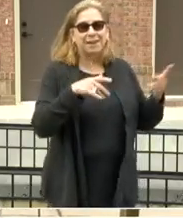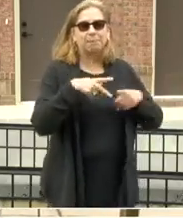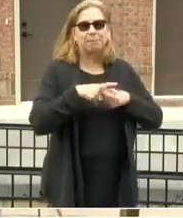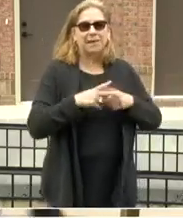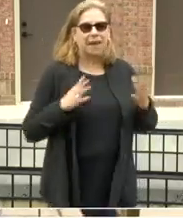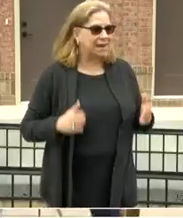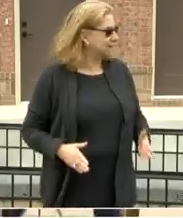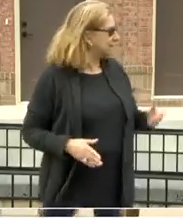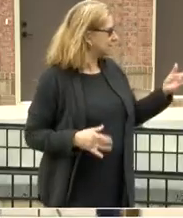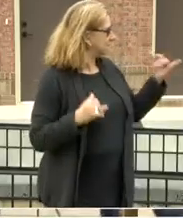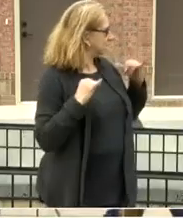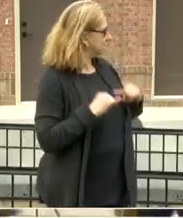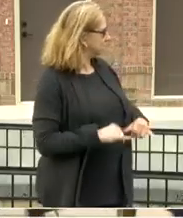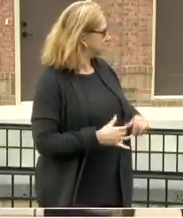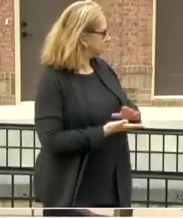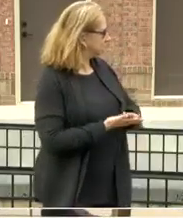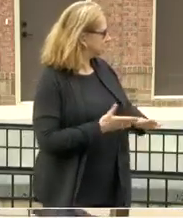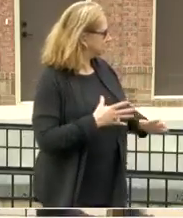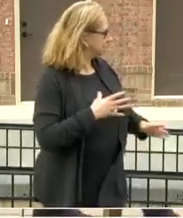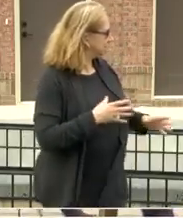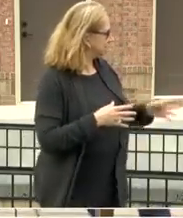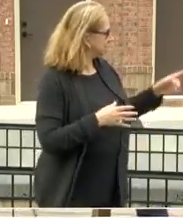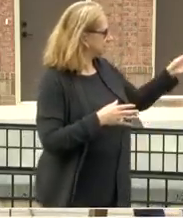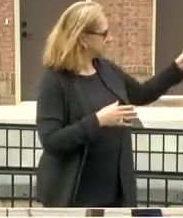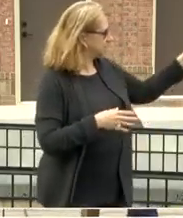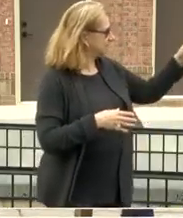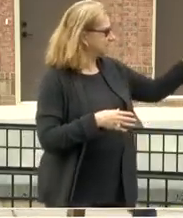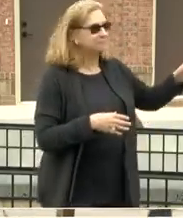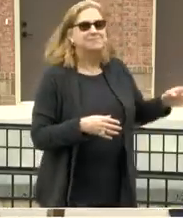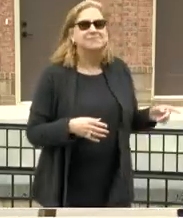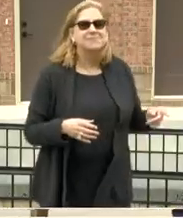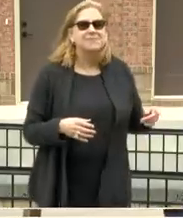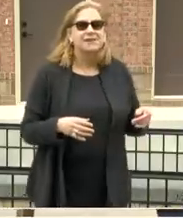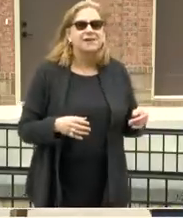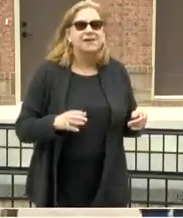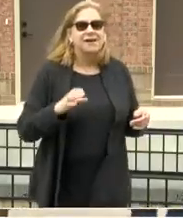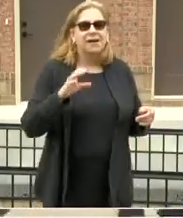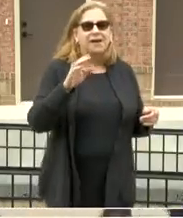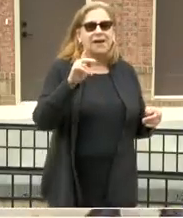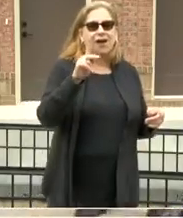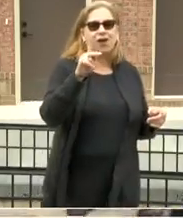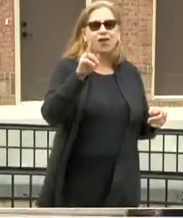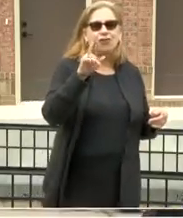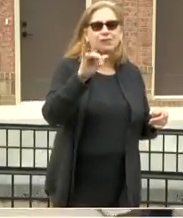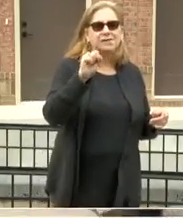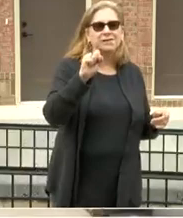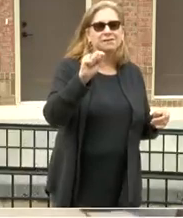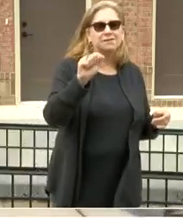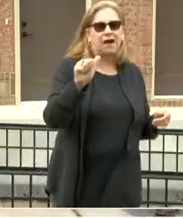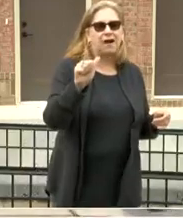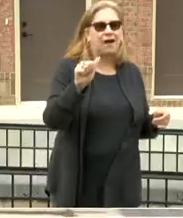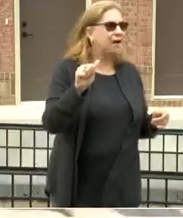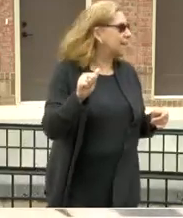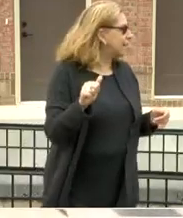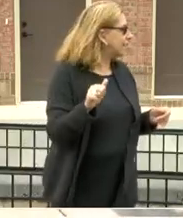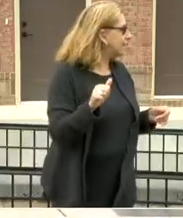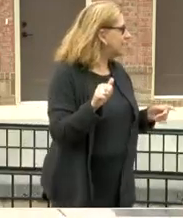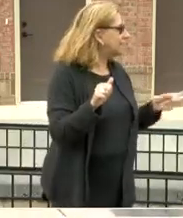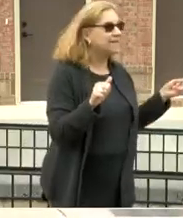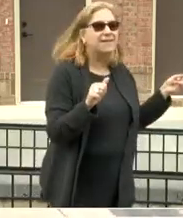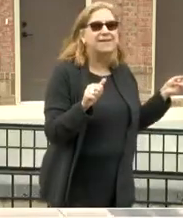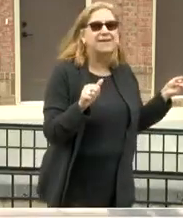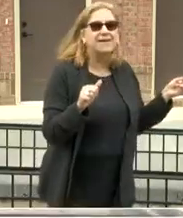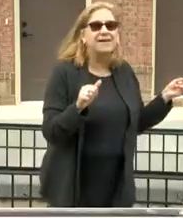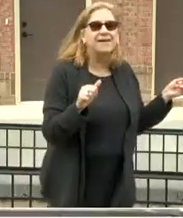And last but not least, our two sales managers, Krista Hodge. Krista, you're going to say a few words here. No, you won't. All